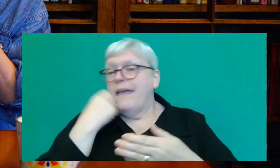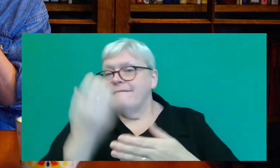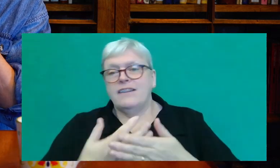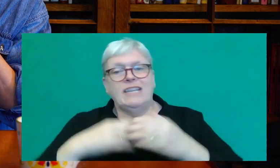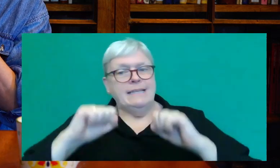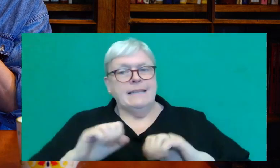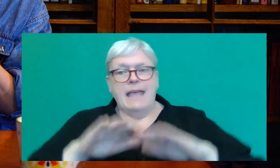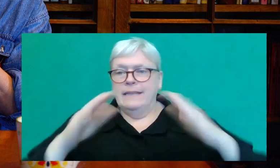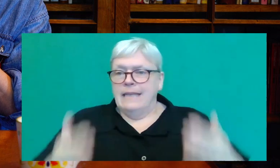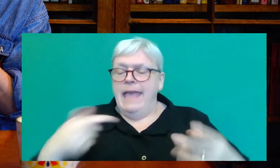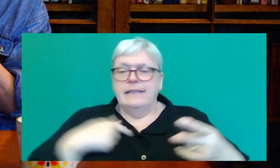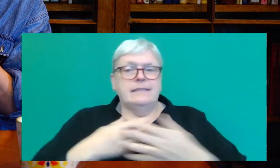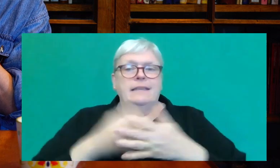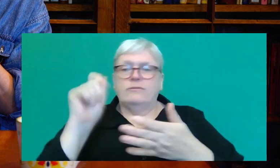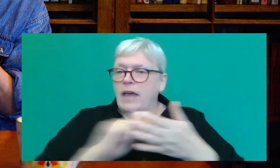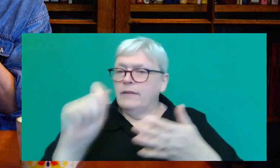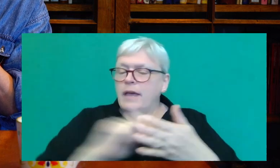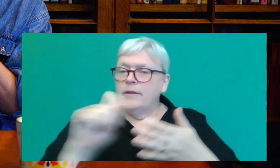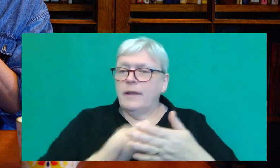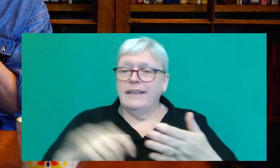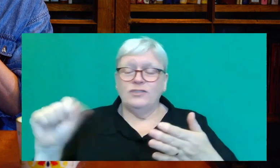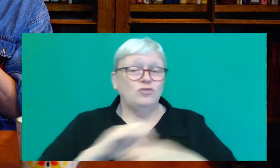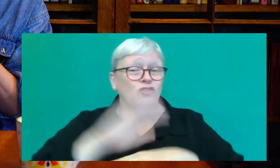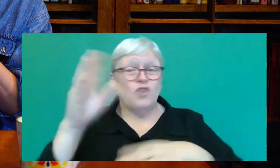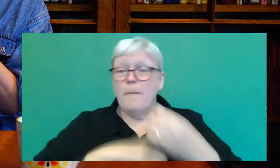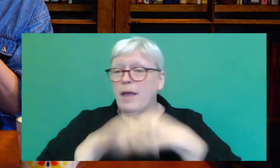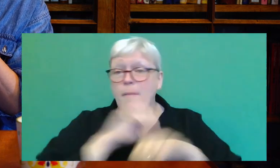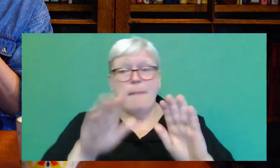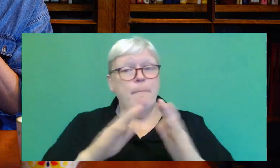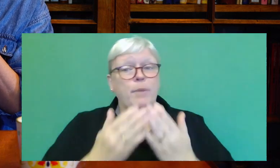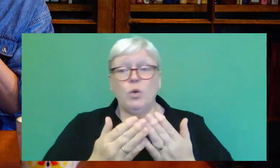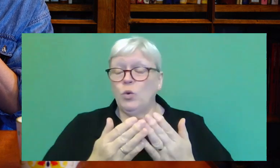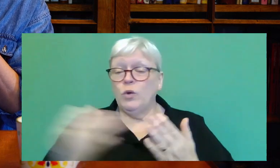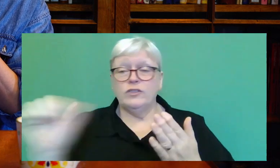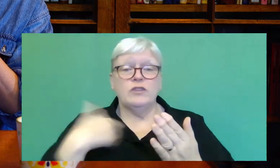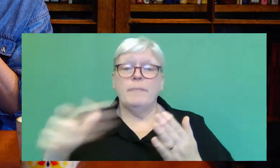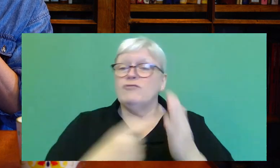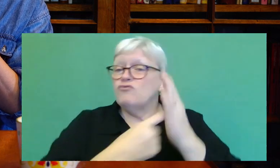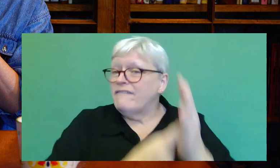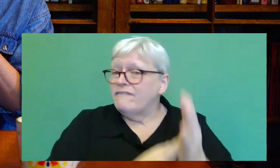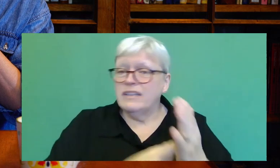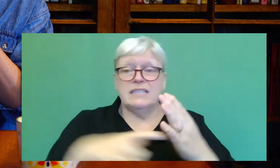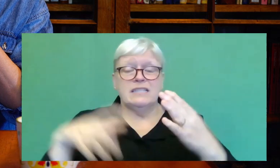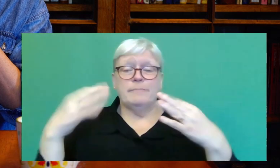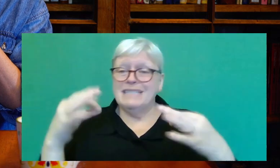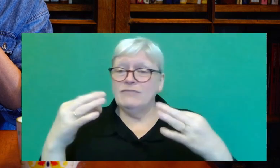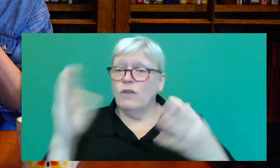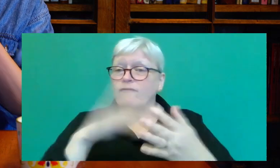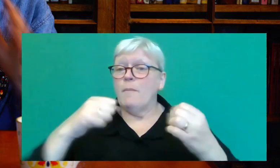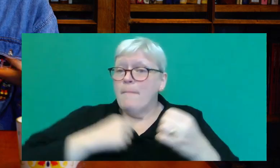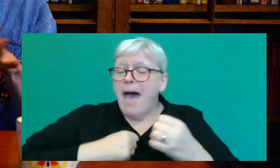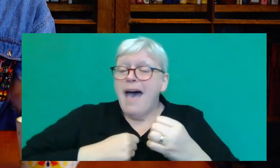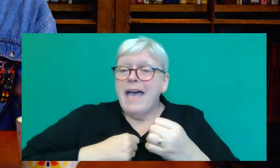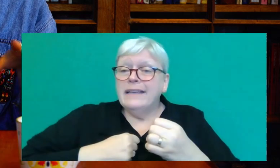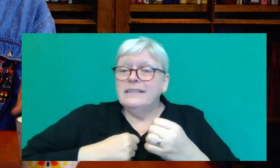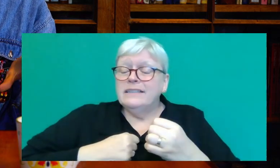was not supposed to be a book. It was supposed to be reference and material and writing for my own course and good. And I